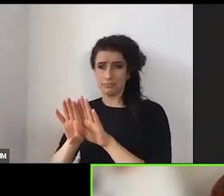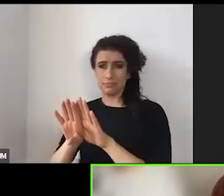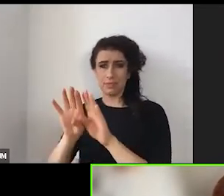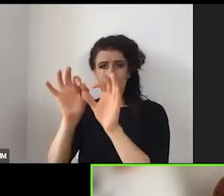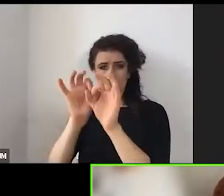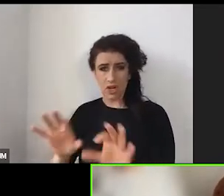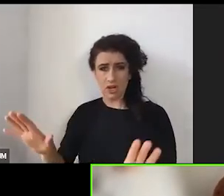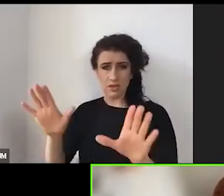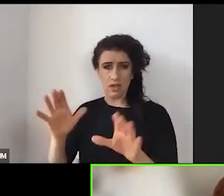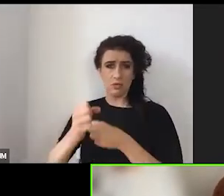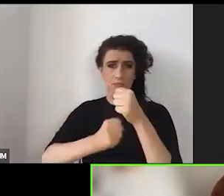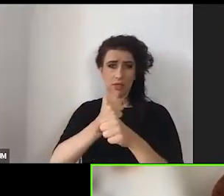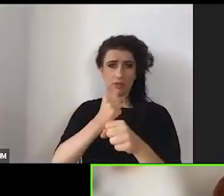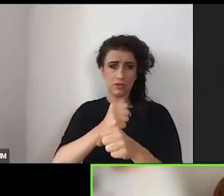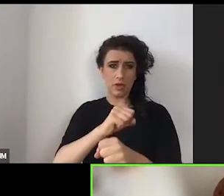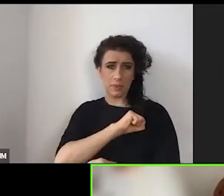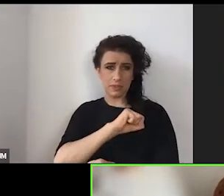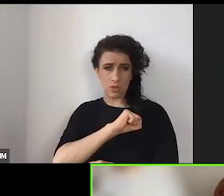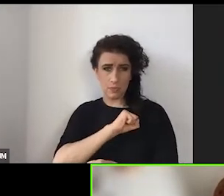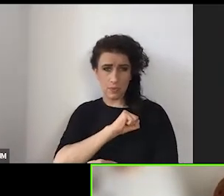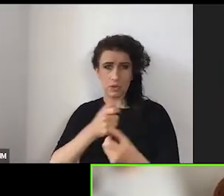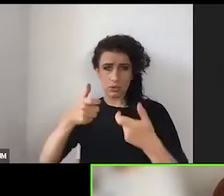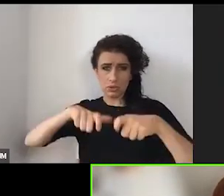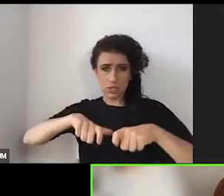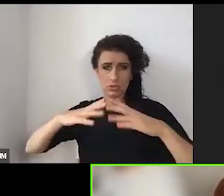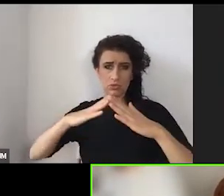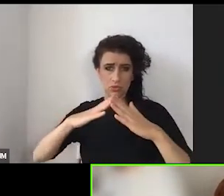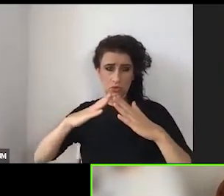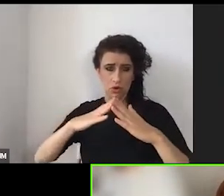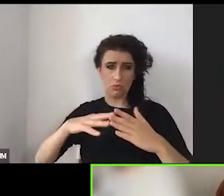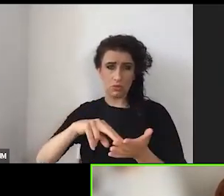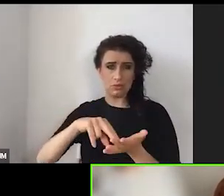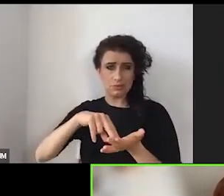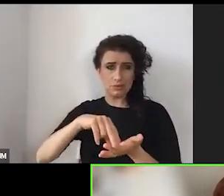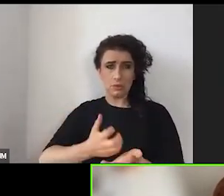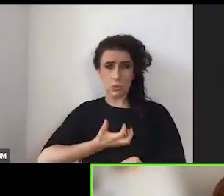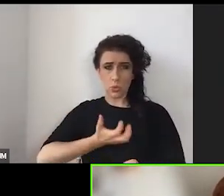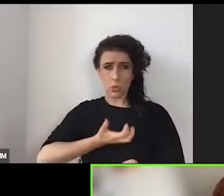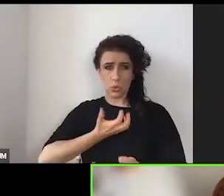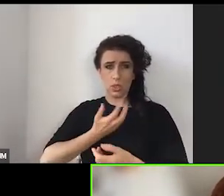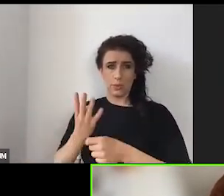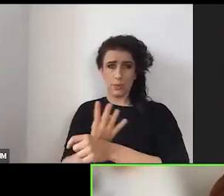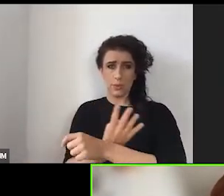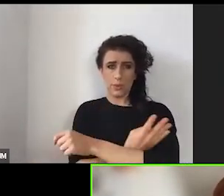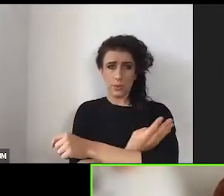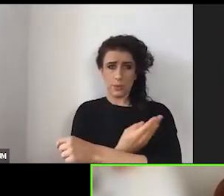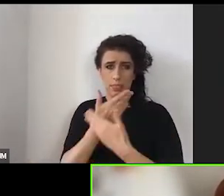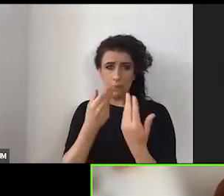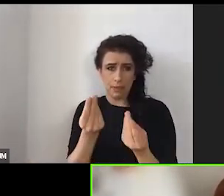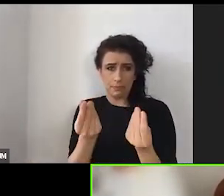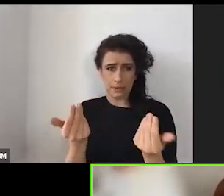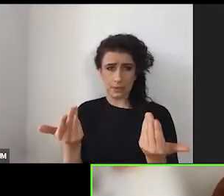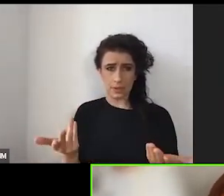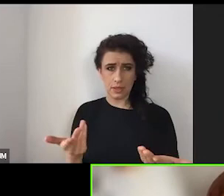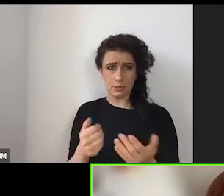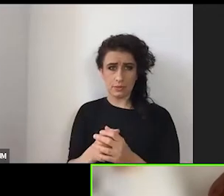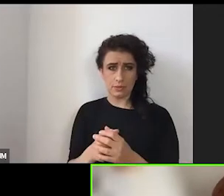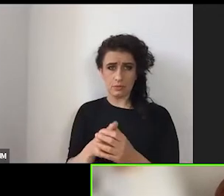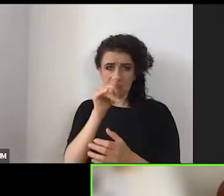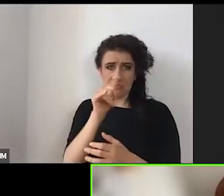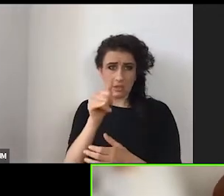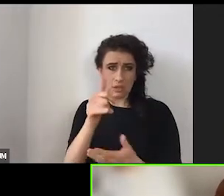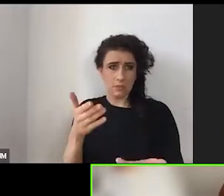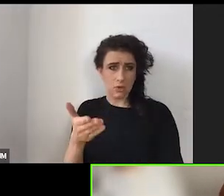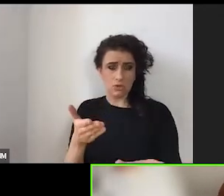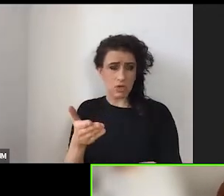you have no money. You cannot make money. Your children are the whole day at home. You have no money to pay the rent, so you're going to